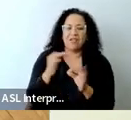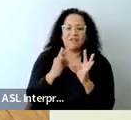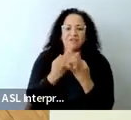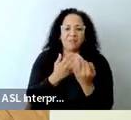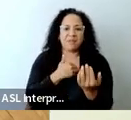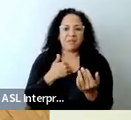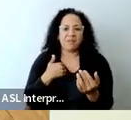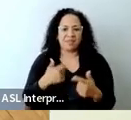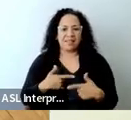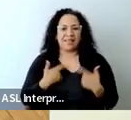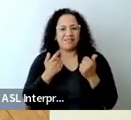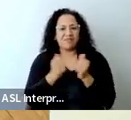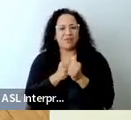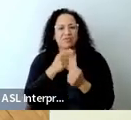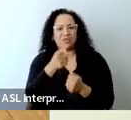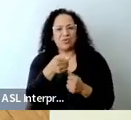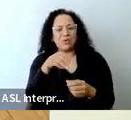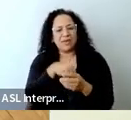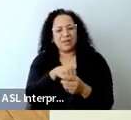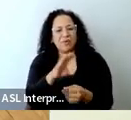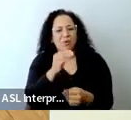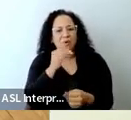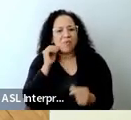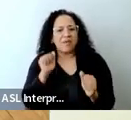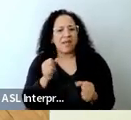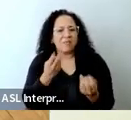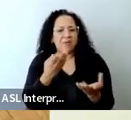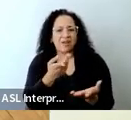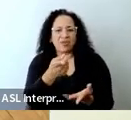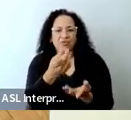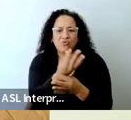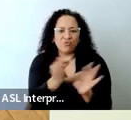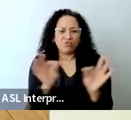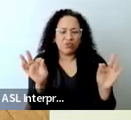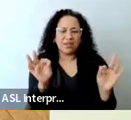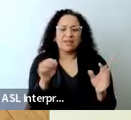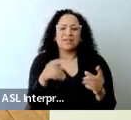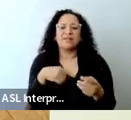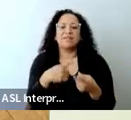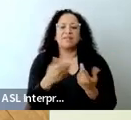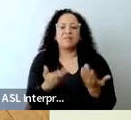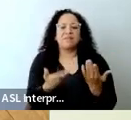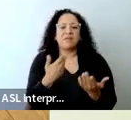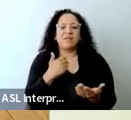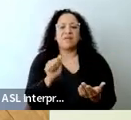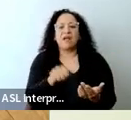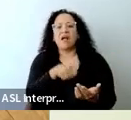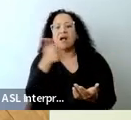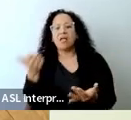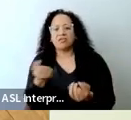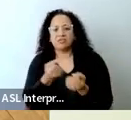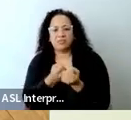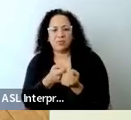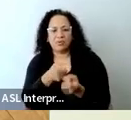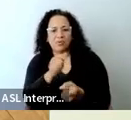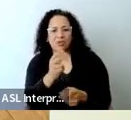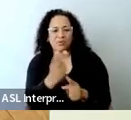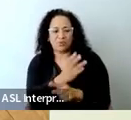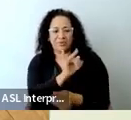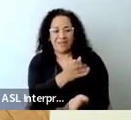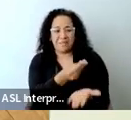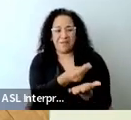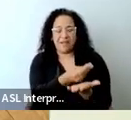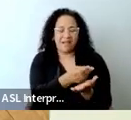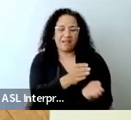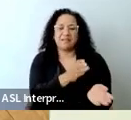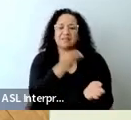your family home who can provide that free to you, there might be other supports that you could put those dollars